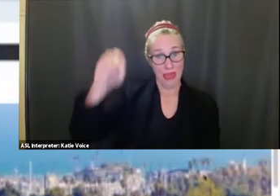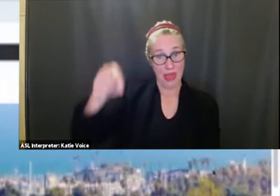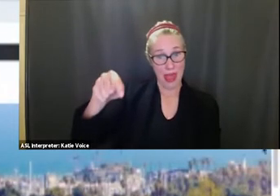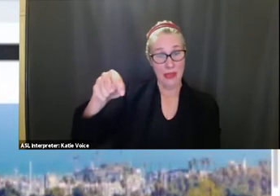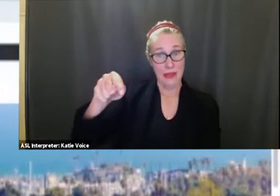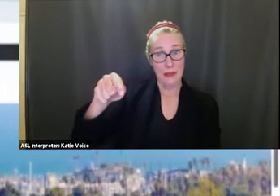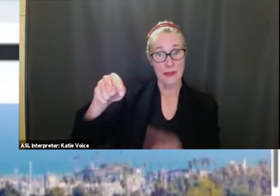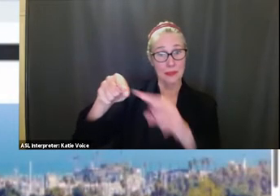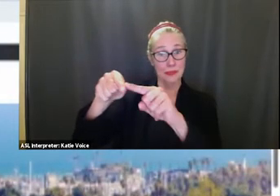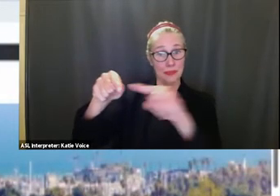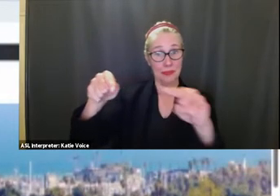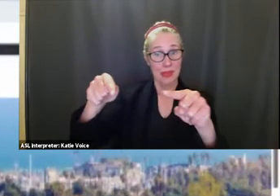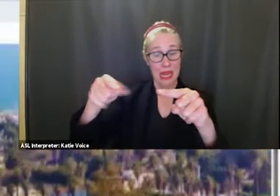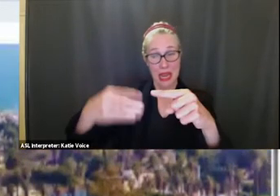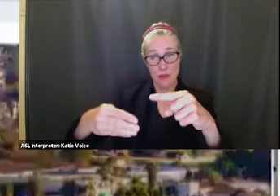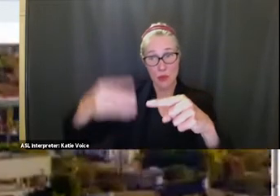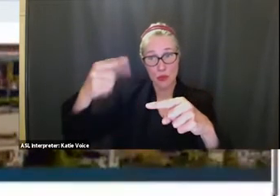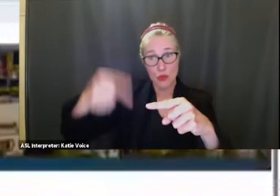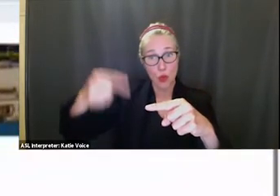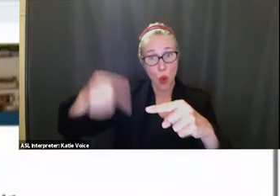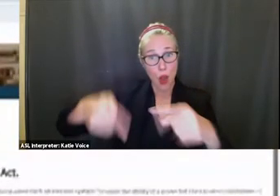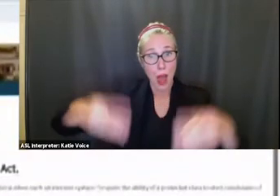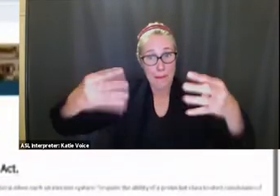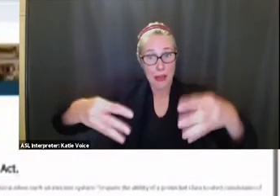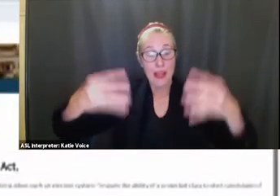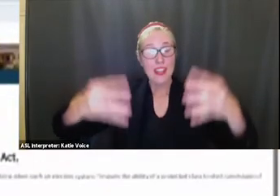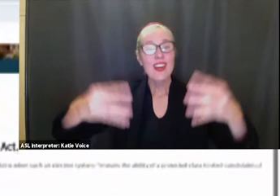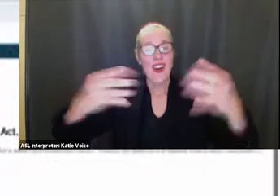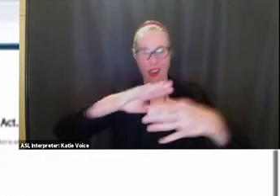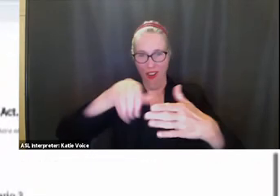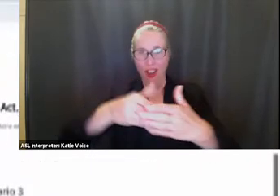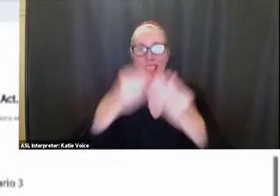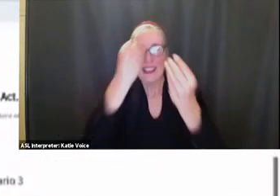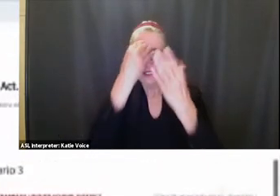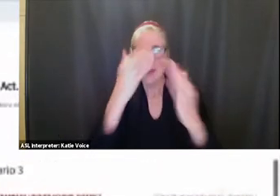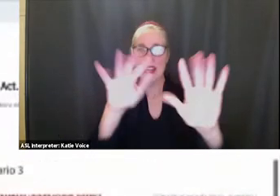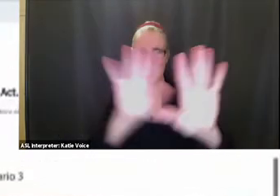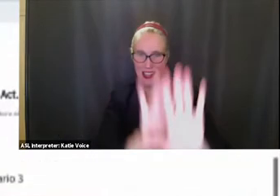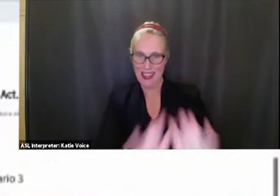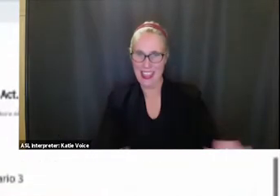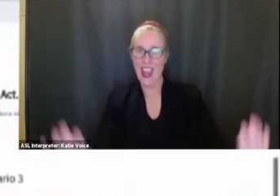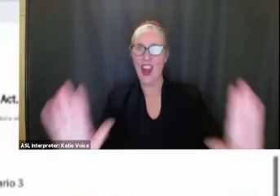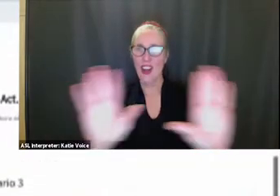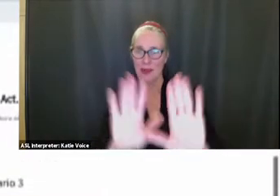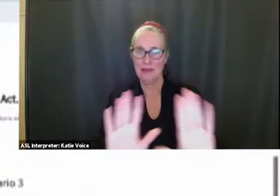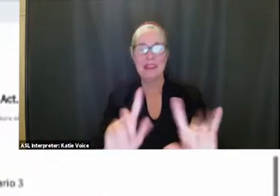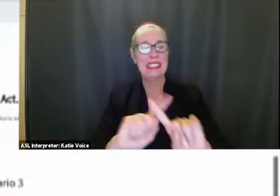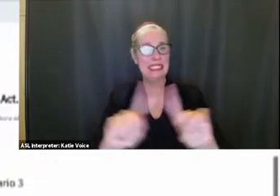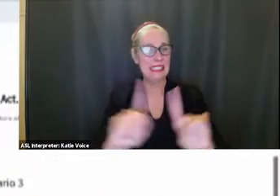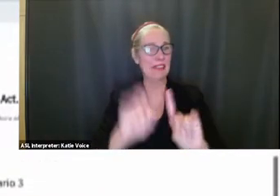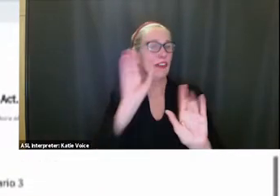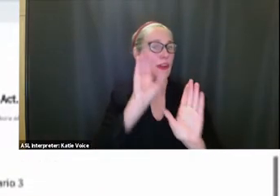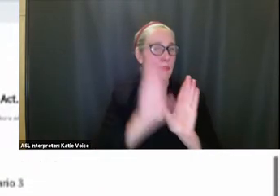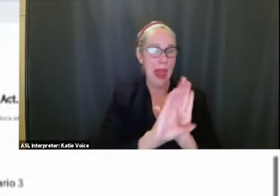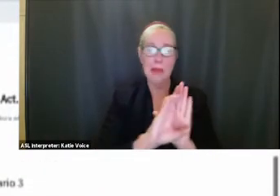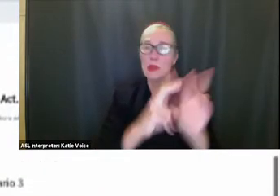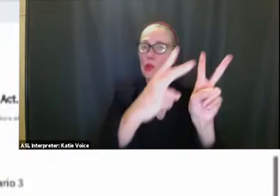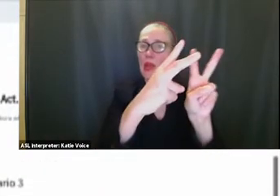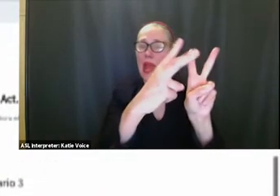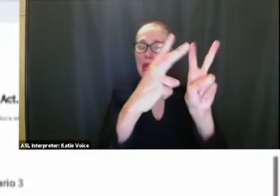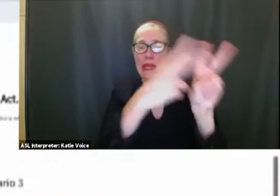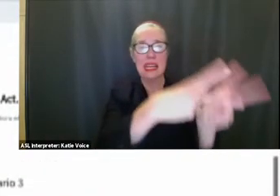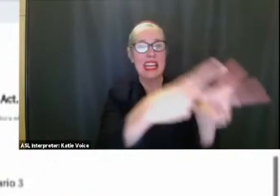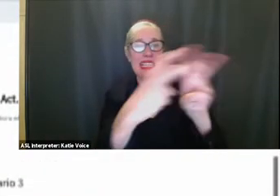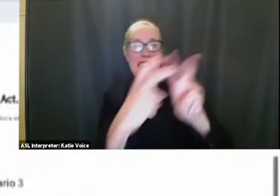and then if you scroll up you'll notice that all the information is there including the maps they can be downloaded into a pdf